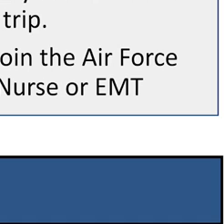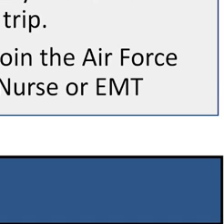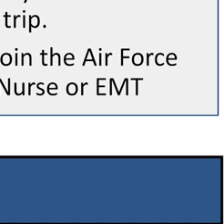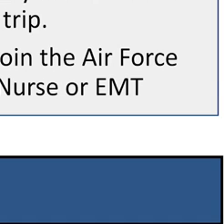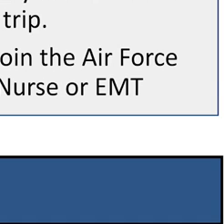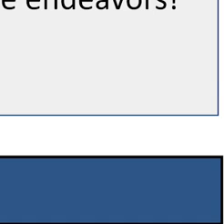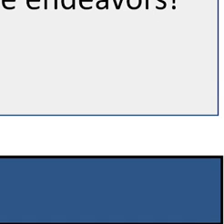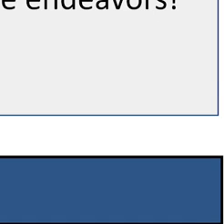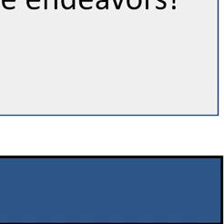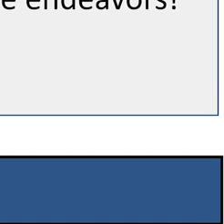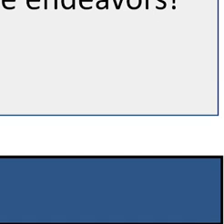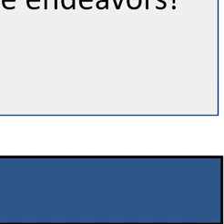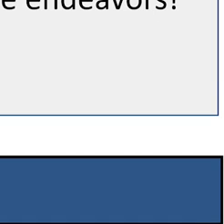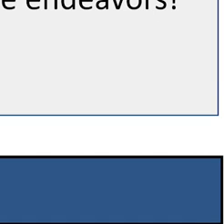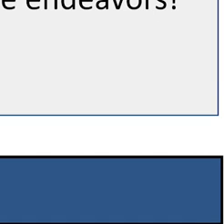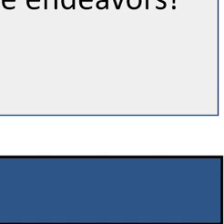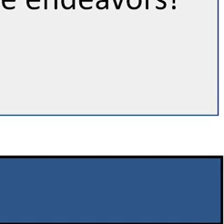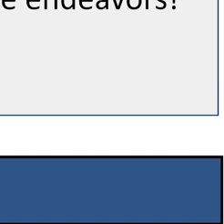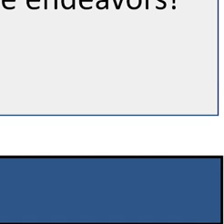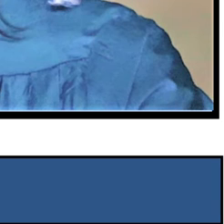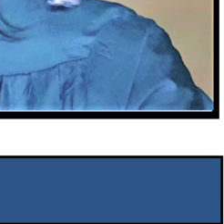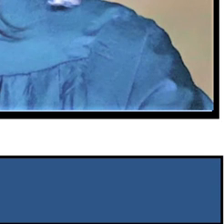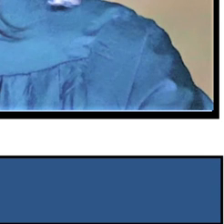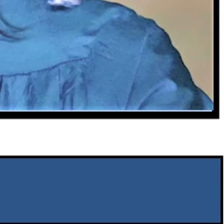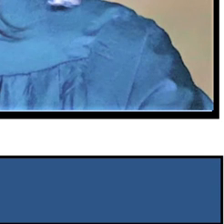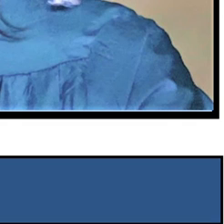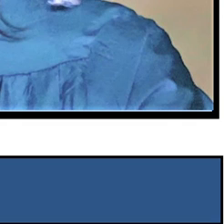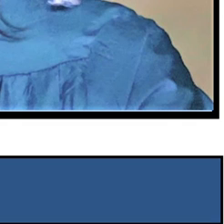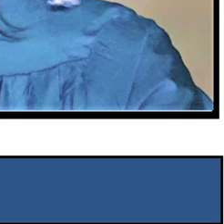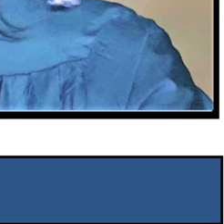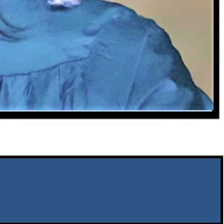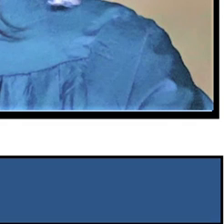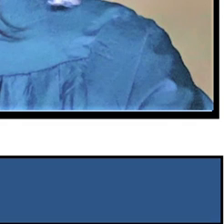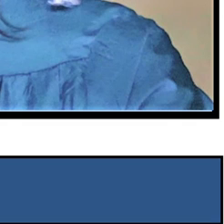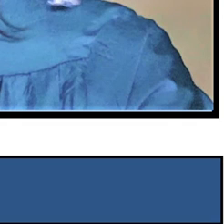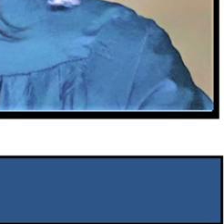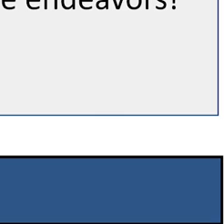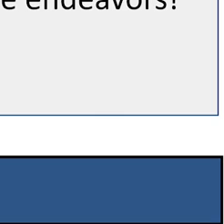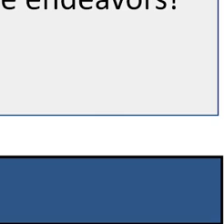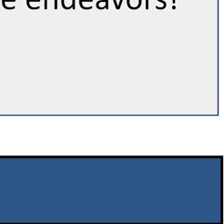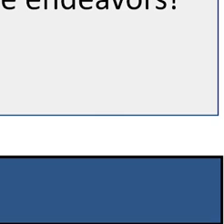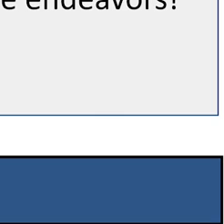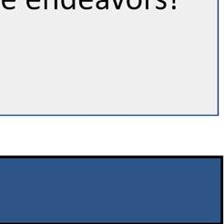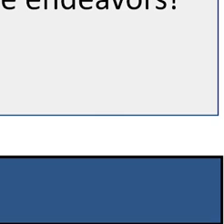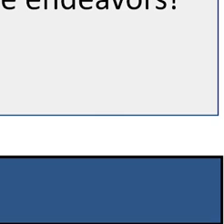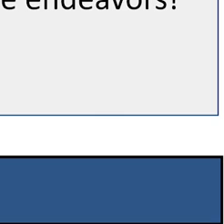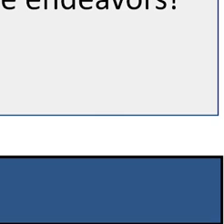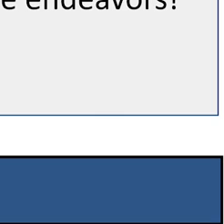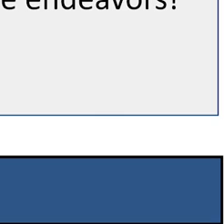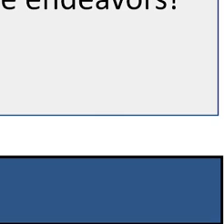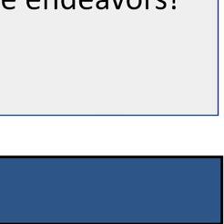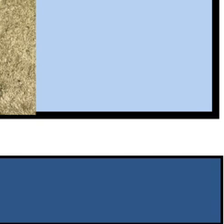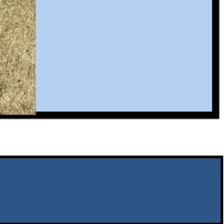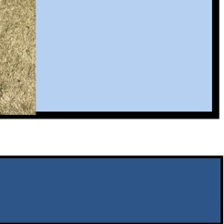Easton Armstrong. Cheyenne Kimler. Frank Kolarok. Rafe